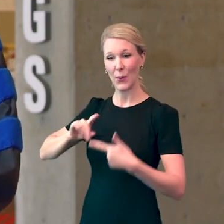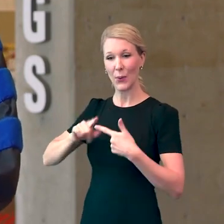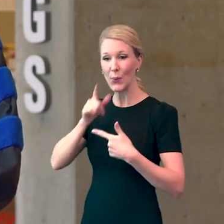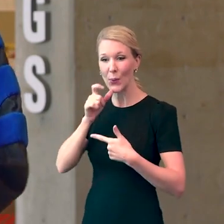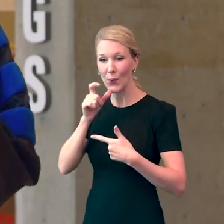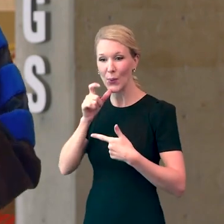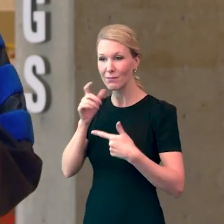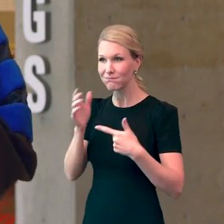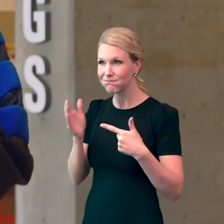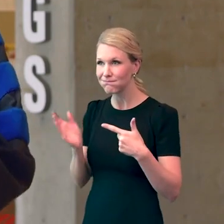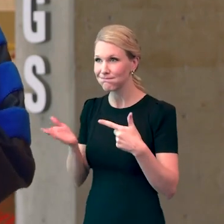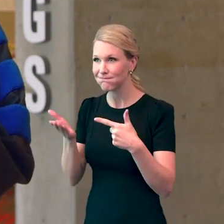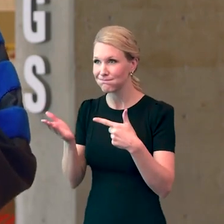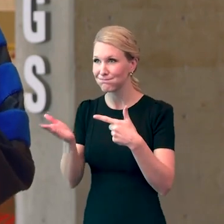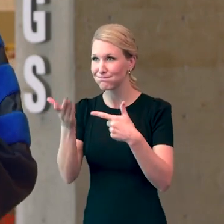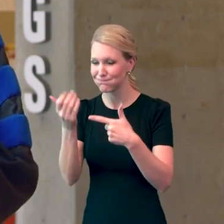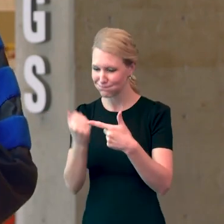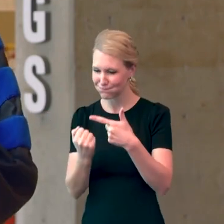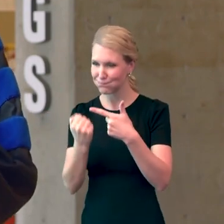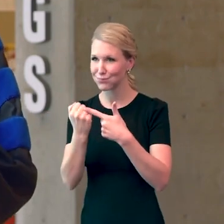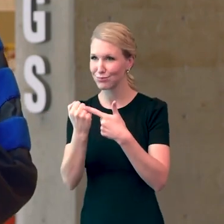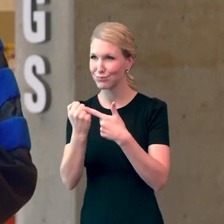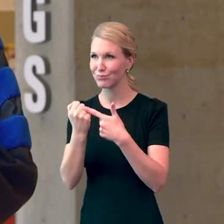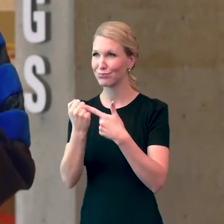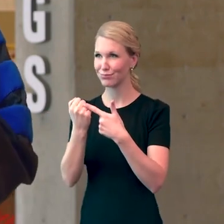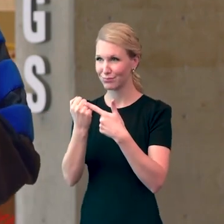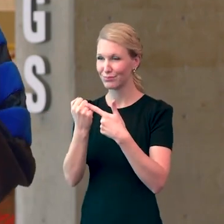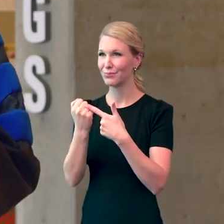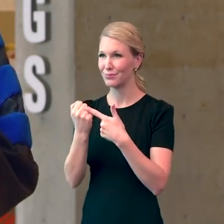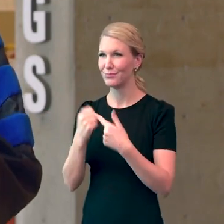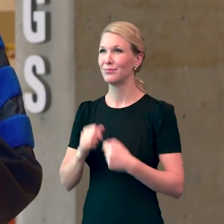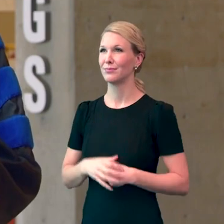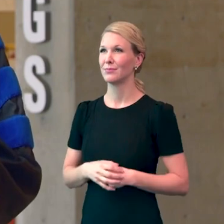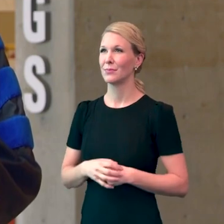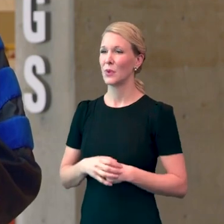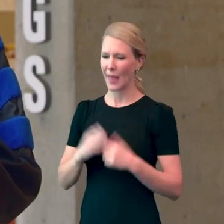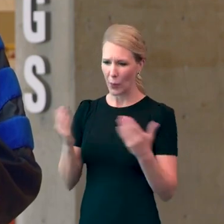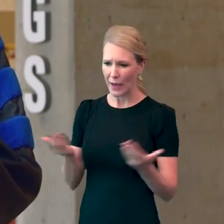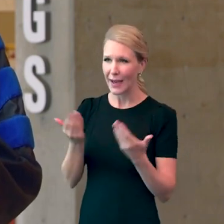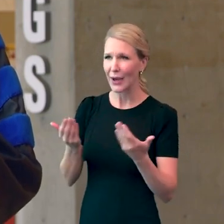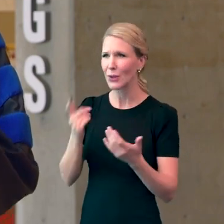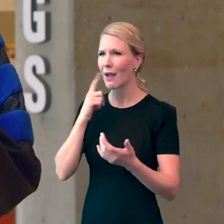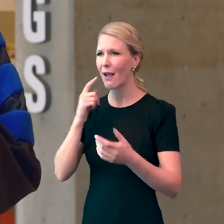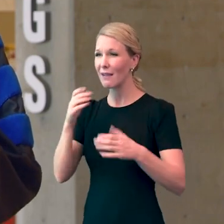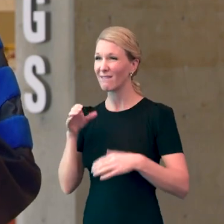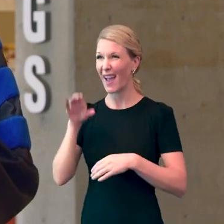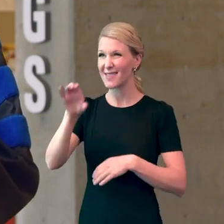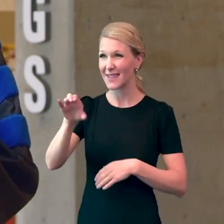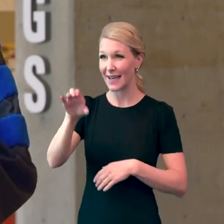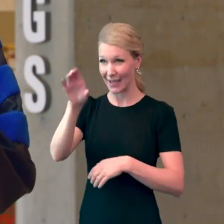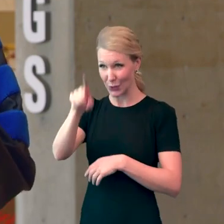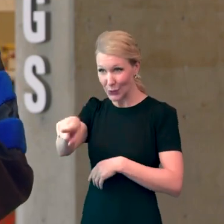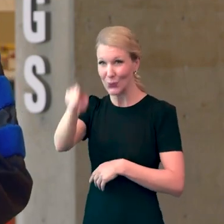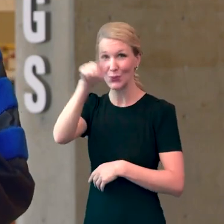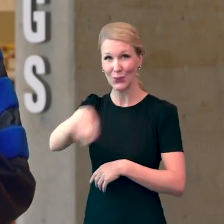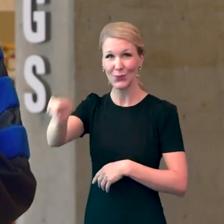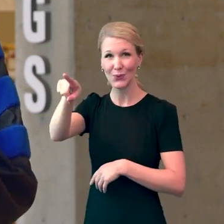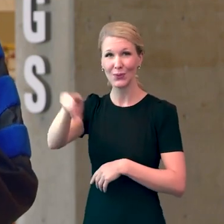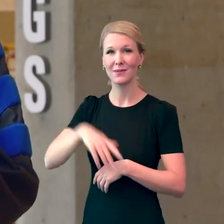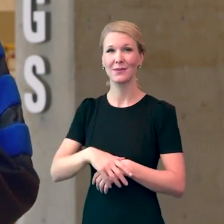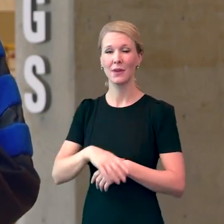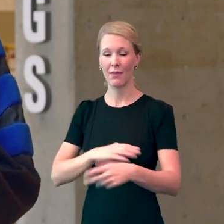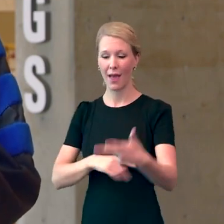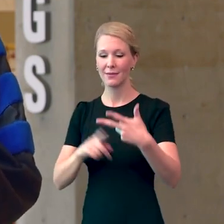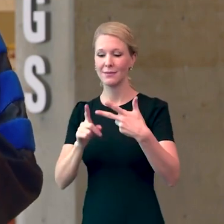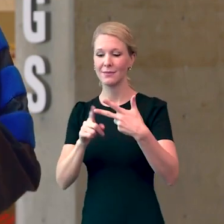staff who wanted you to succeed. They were here for you. They made the effort. They invested in